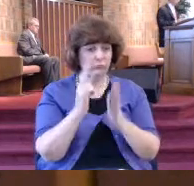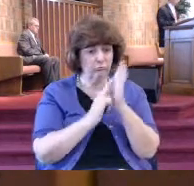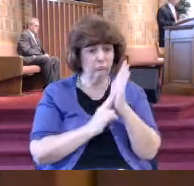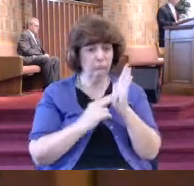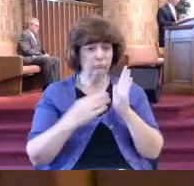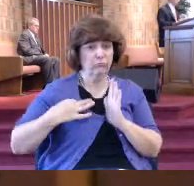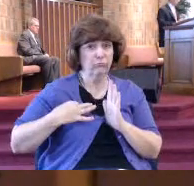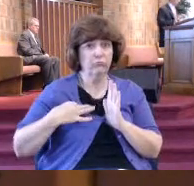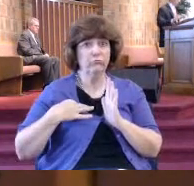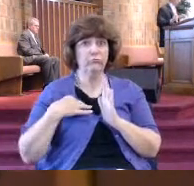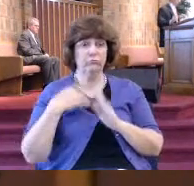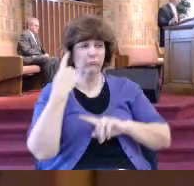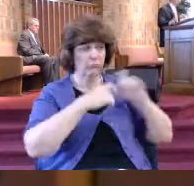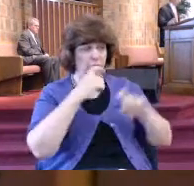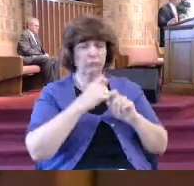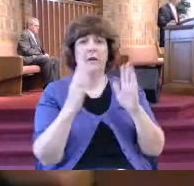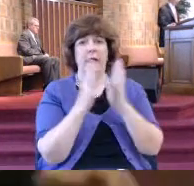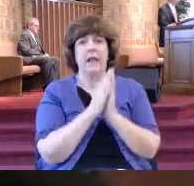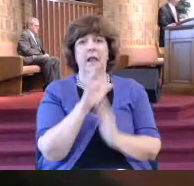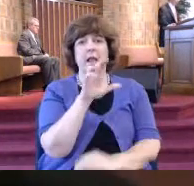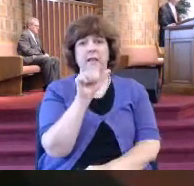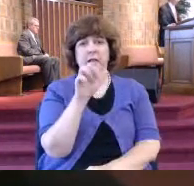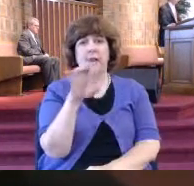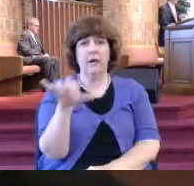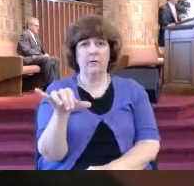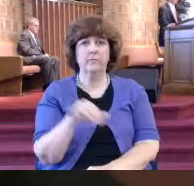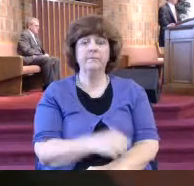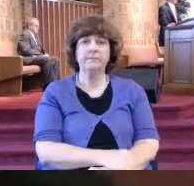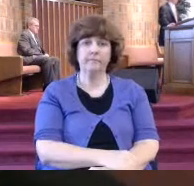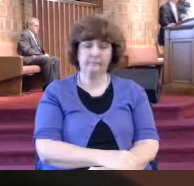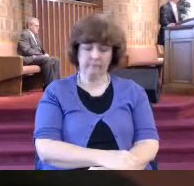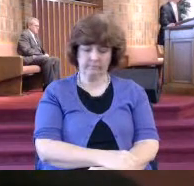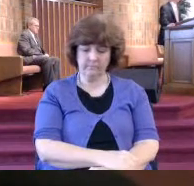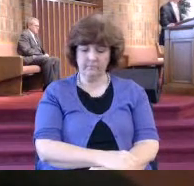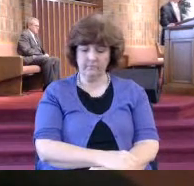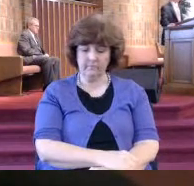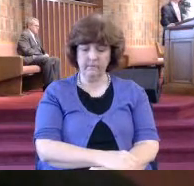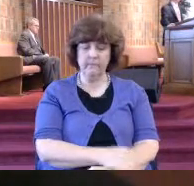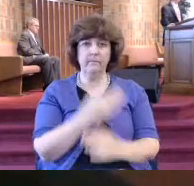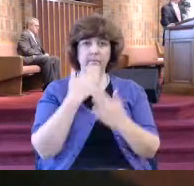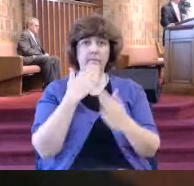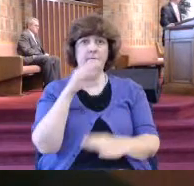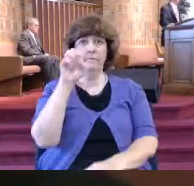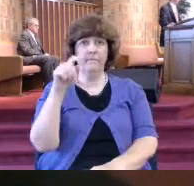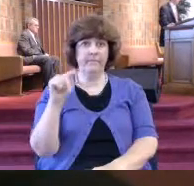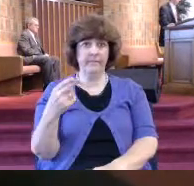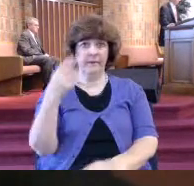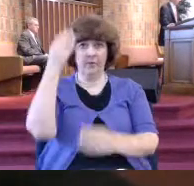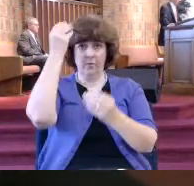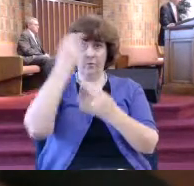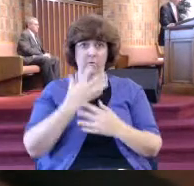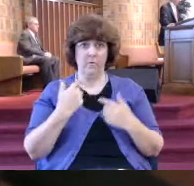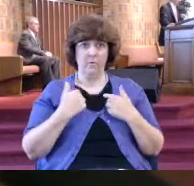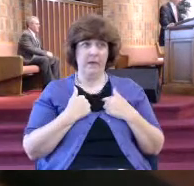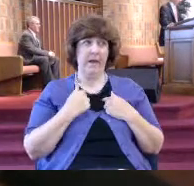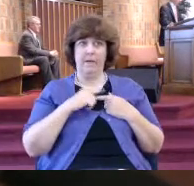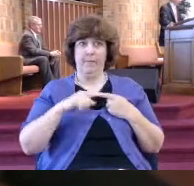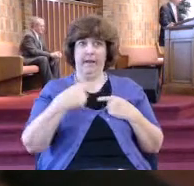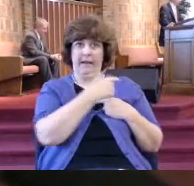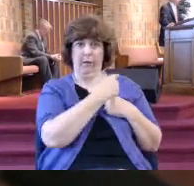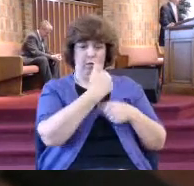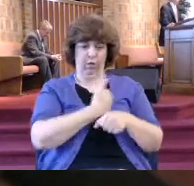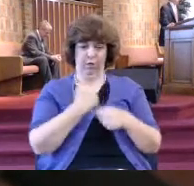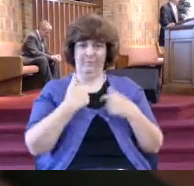questions. We want to thank everybody, and as Seth told me this morning, except me, so I'm on the bad list this